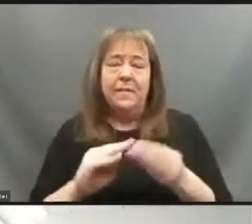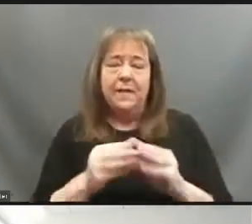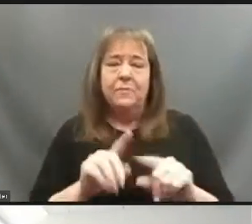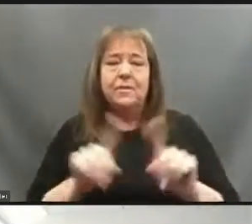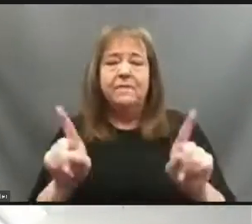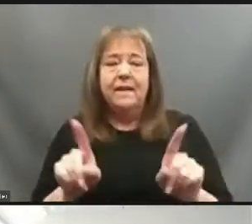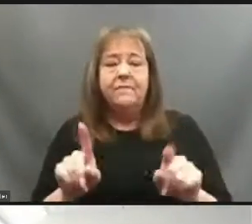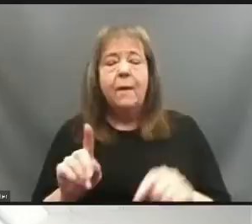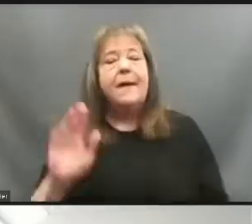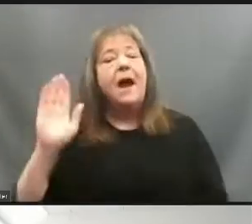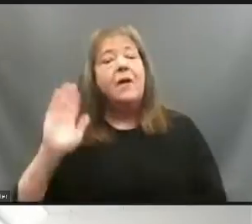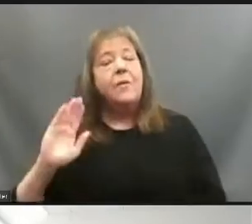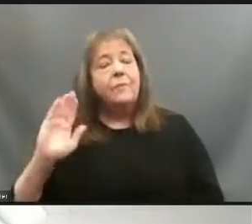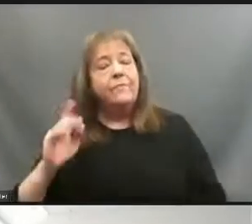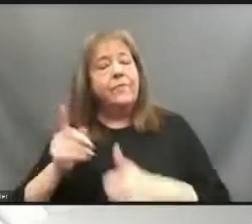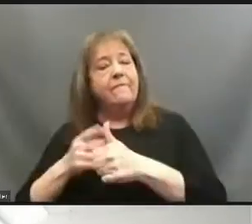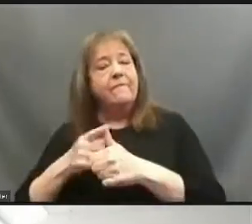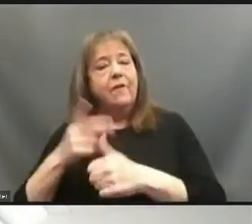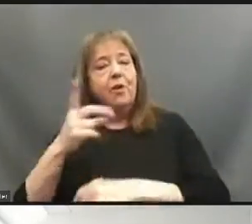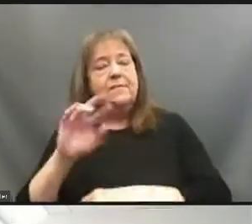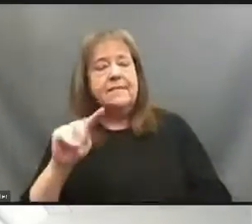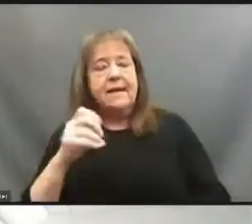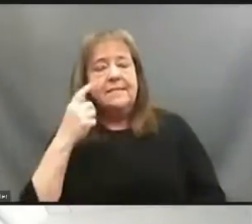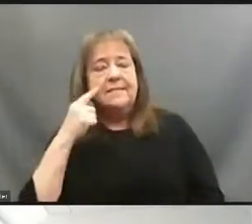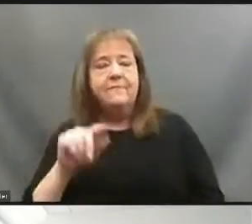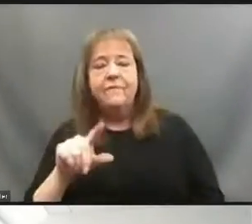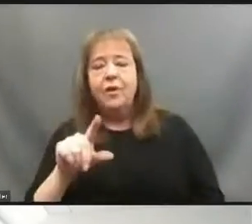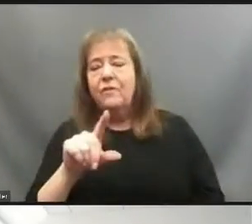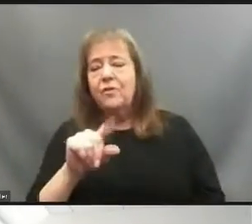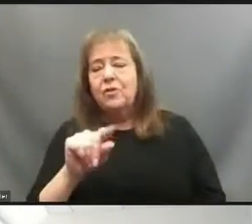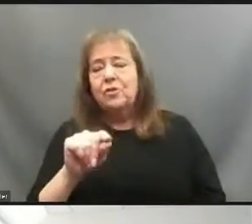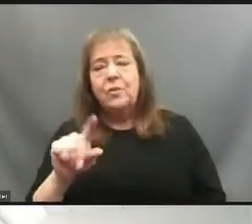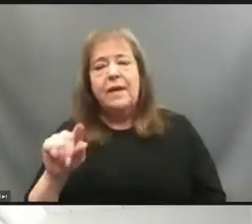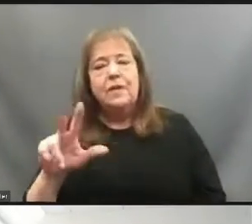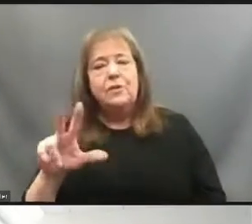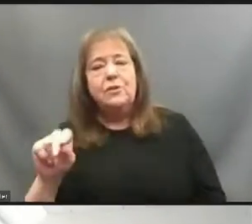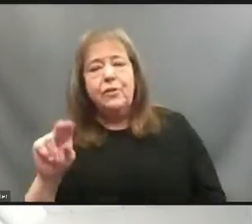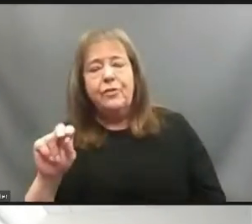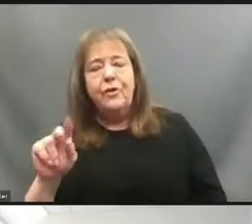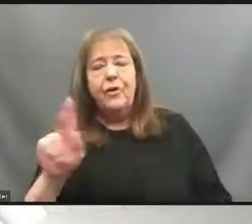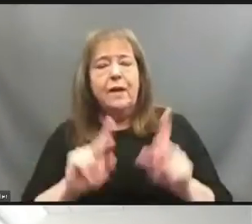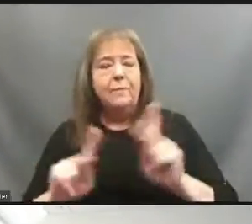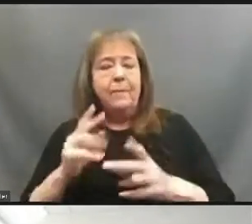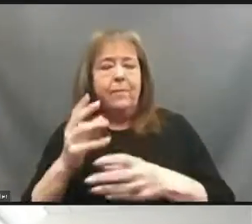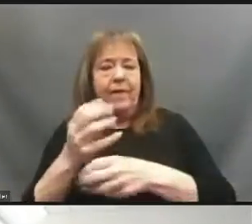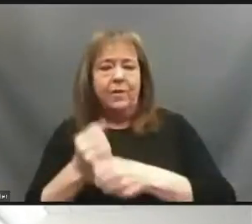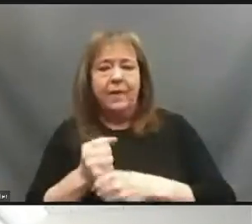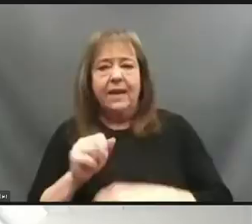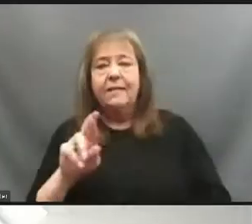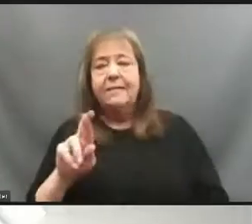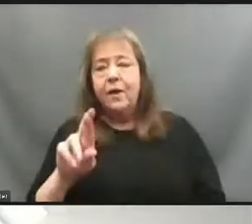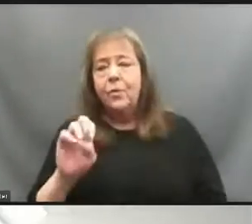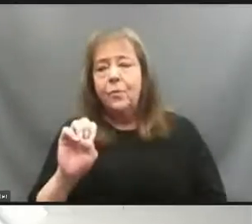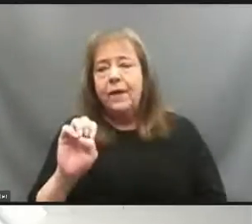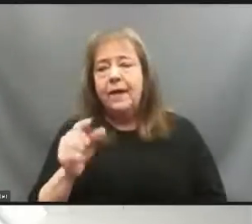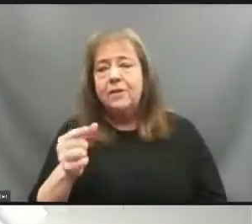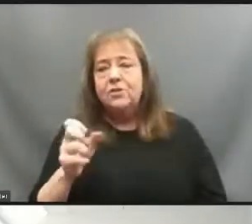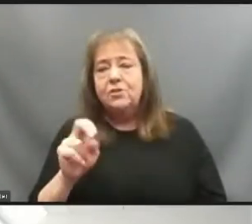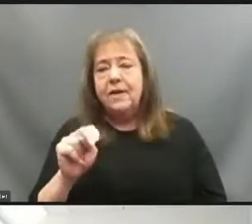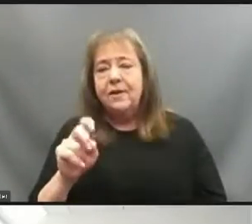original data was that for every 20 to 30 people who were treated with Regeneron or one of the monoclonal antibody